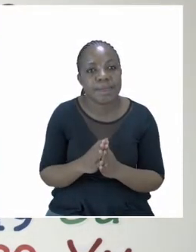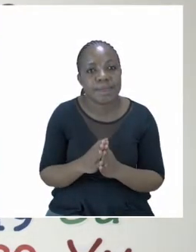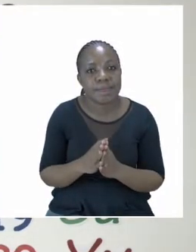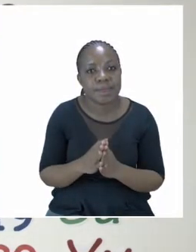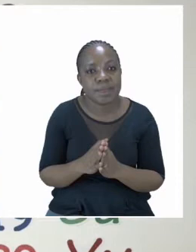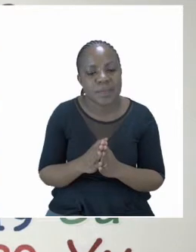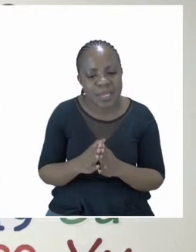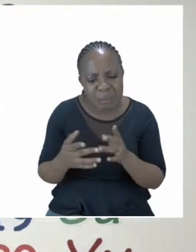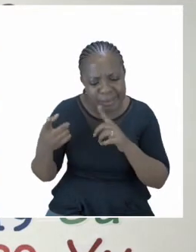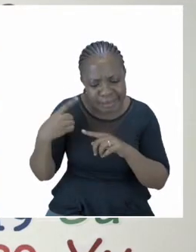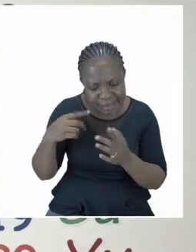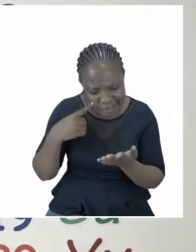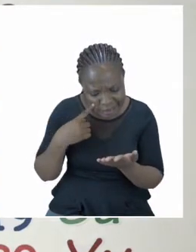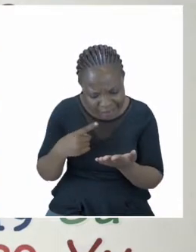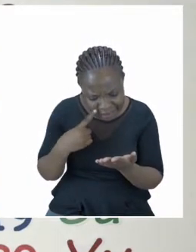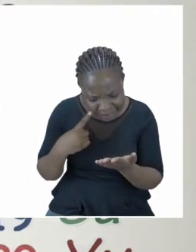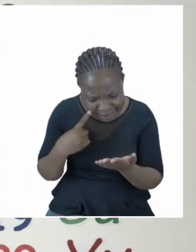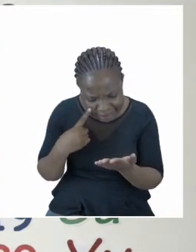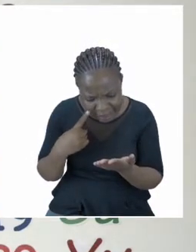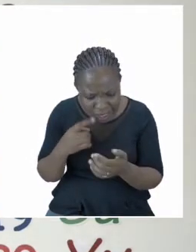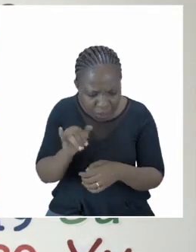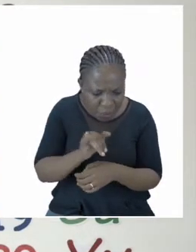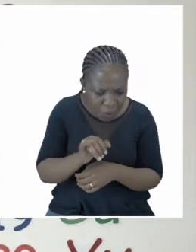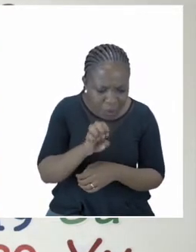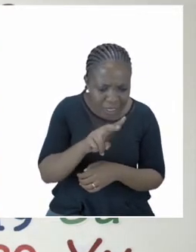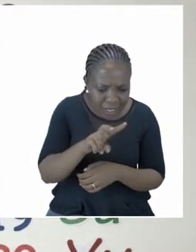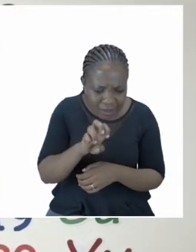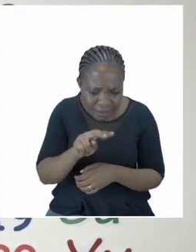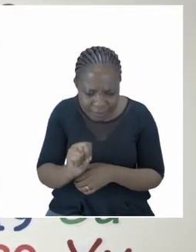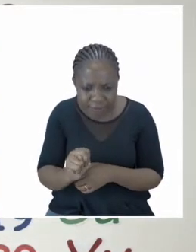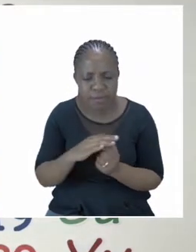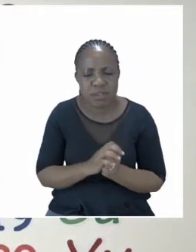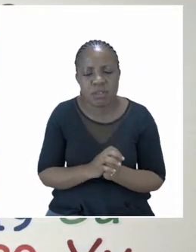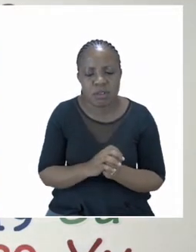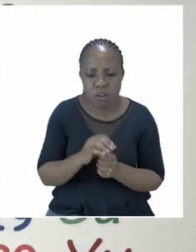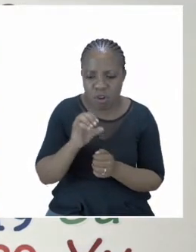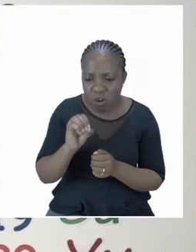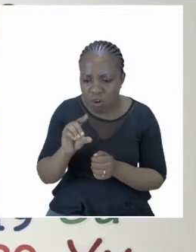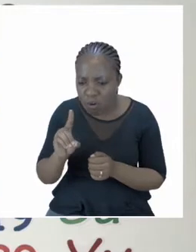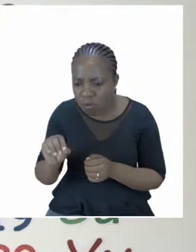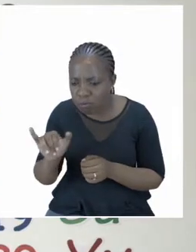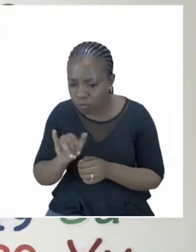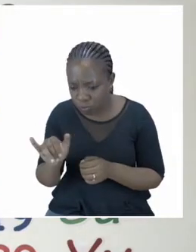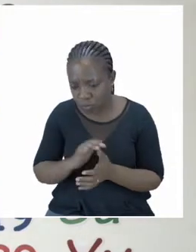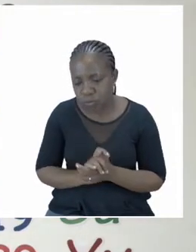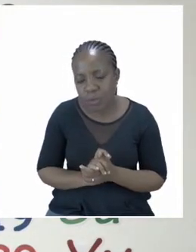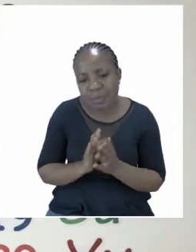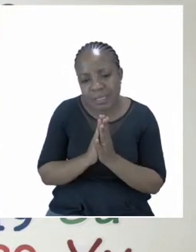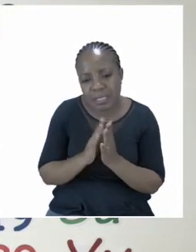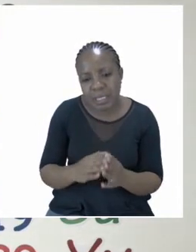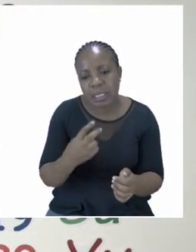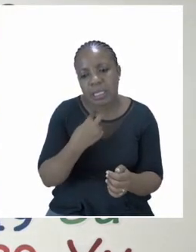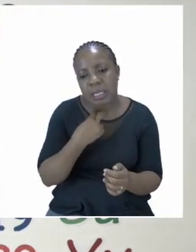double check when you're doing this exercise. You can also get a little bit of help from an